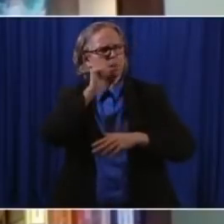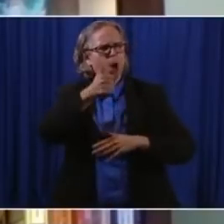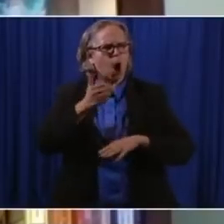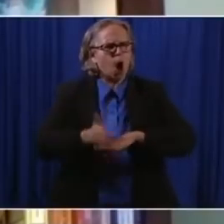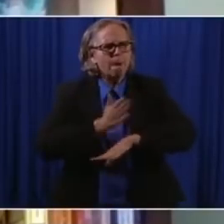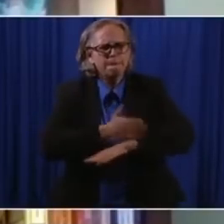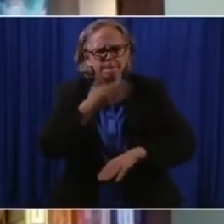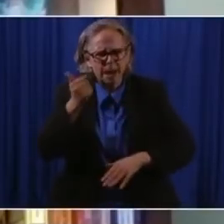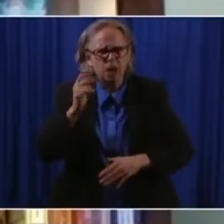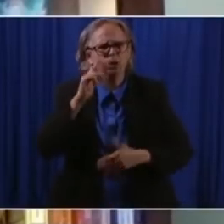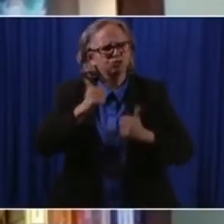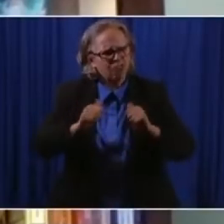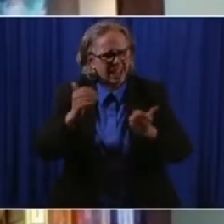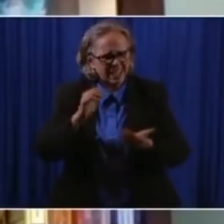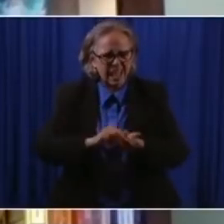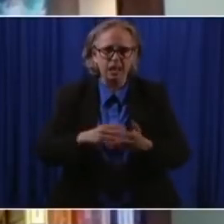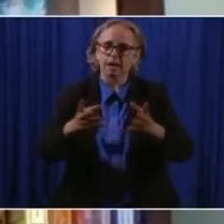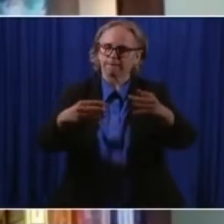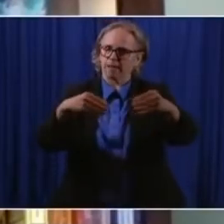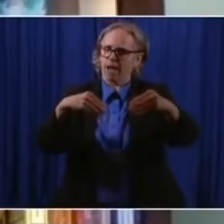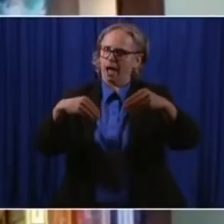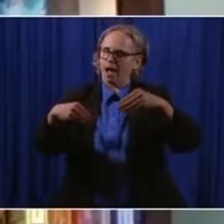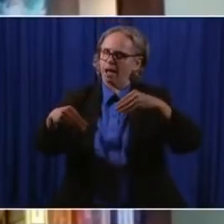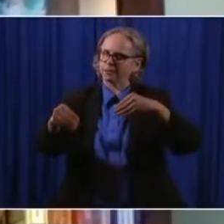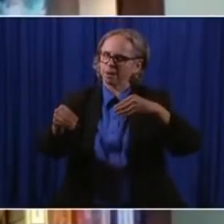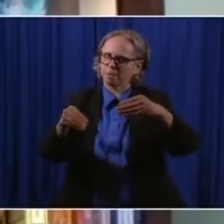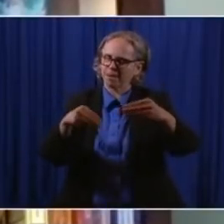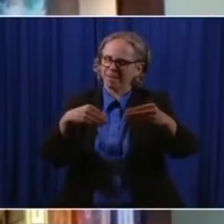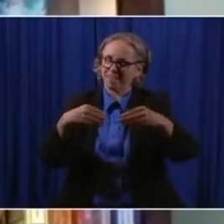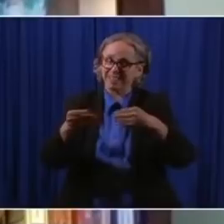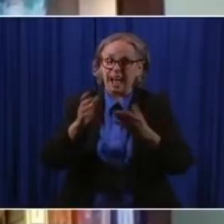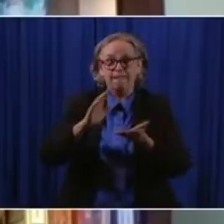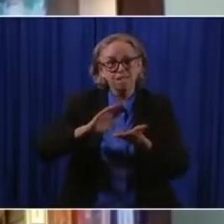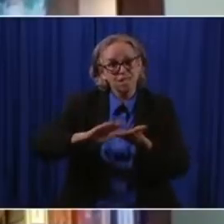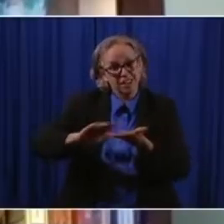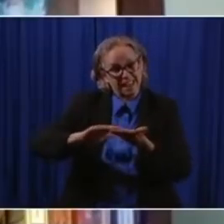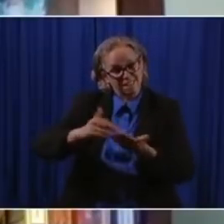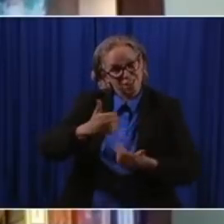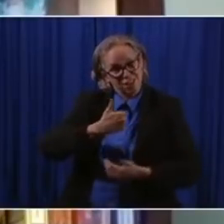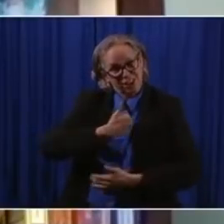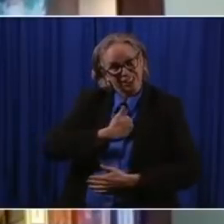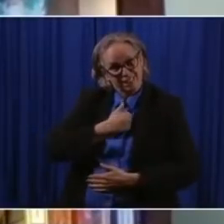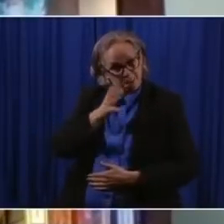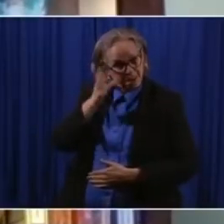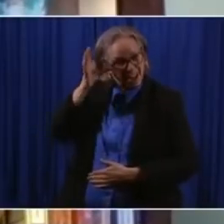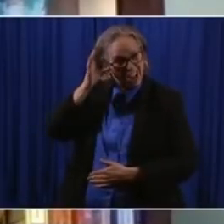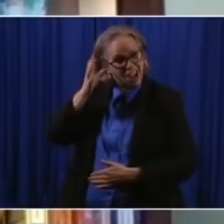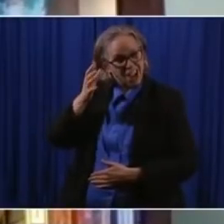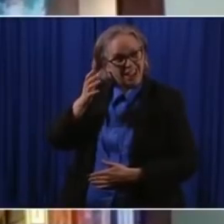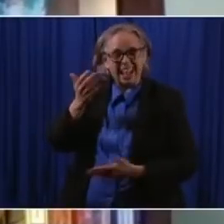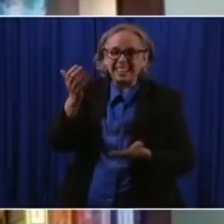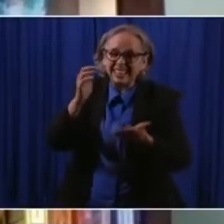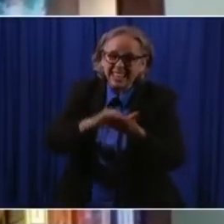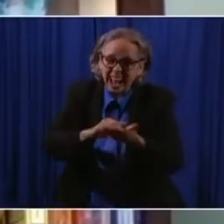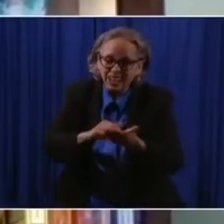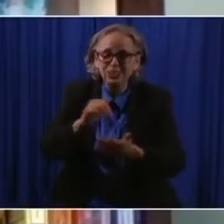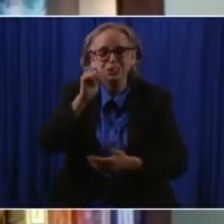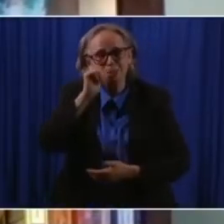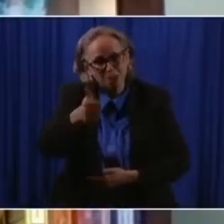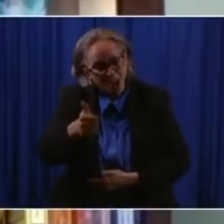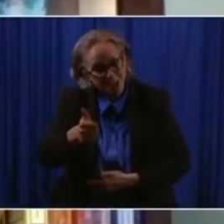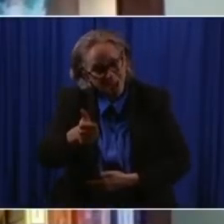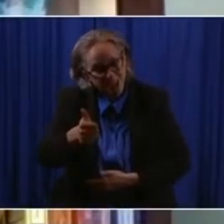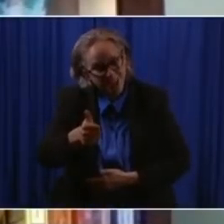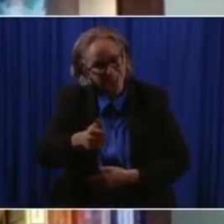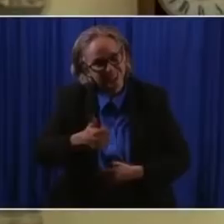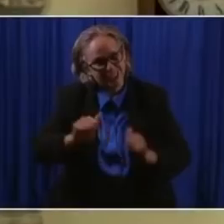be flexible and forgiving of ourselves and just try again tomorrow. Well, thank you very, very much.